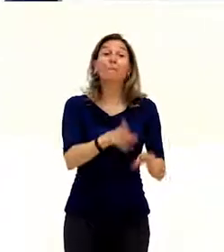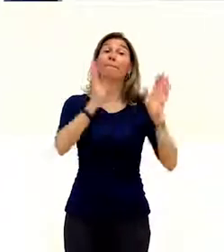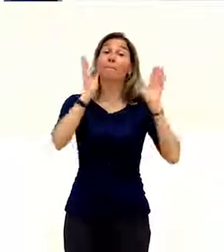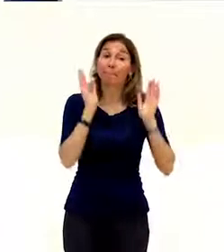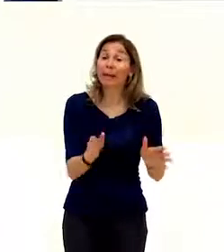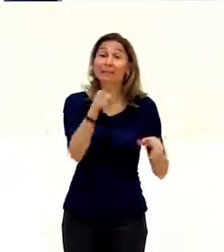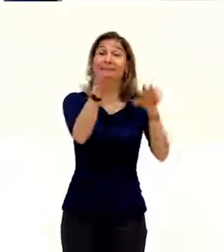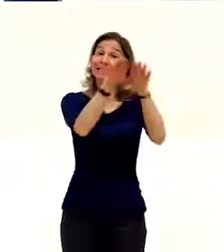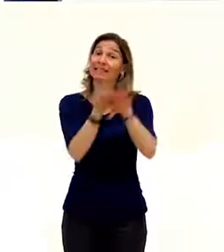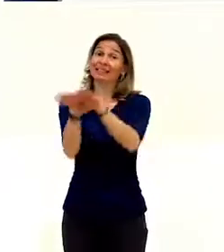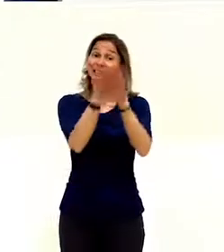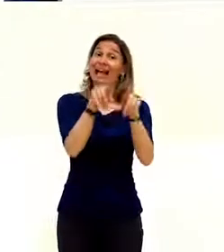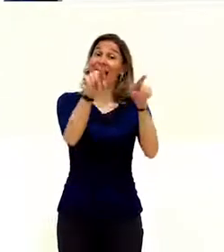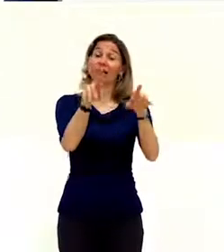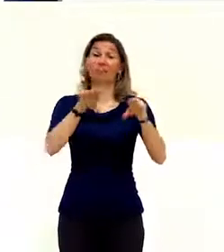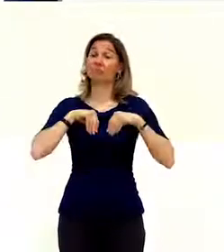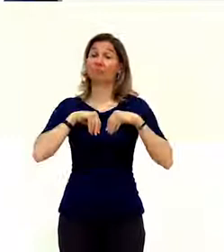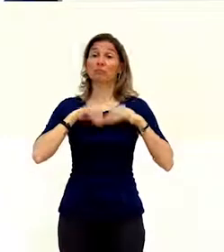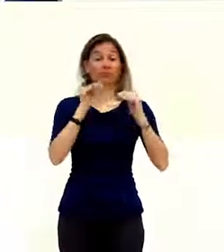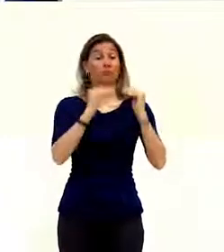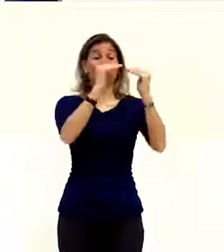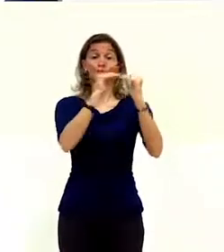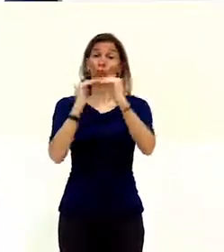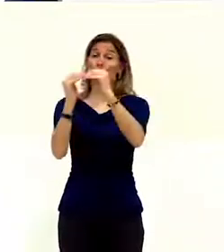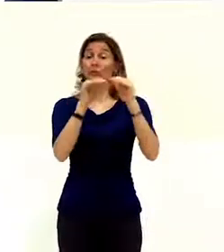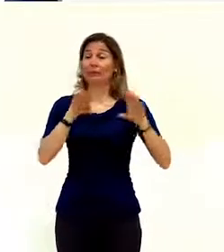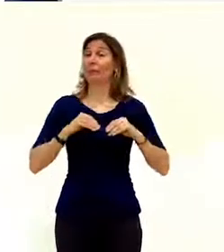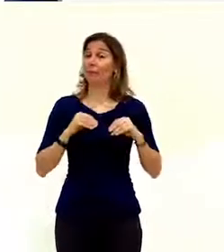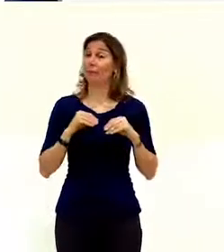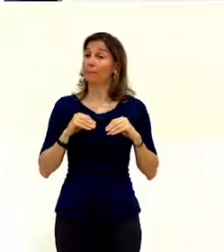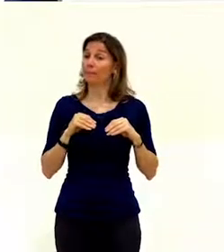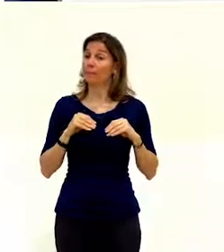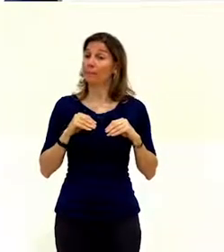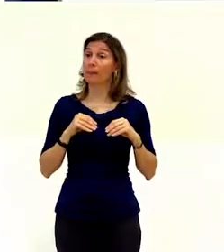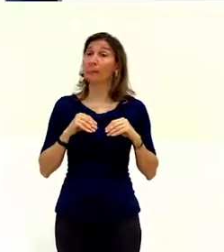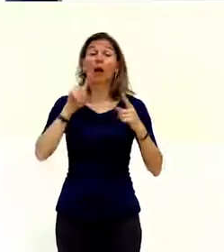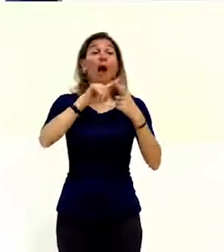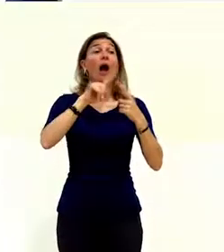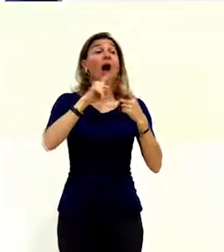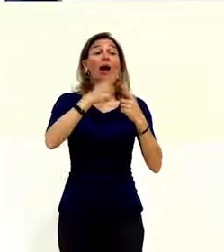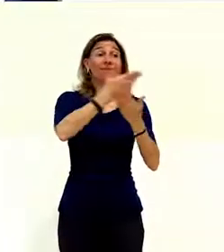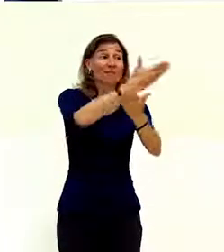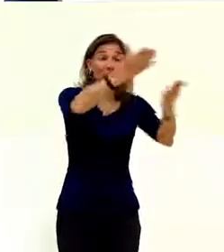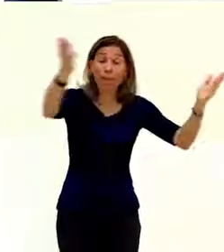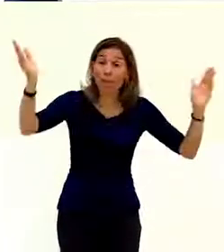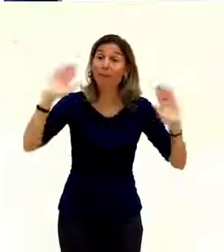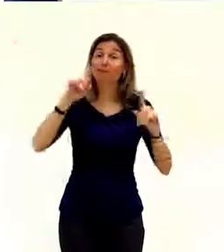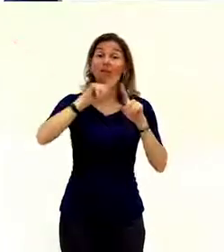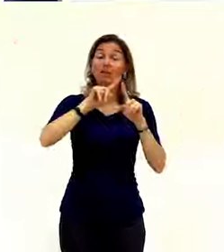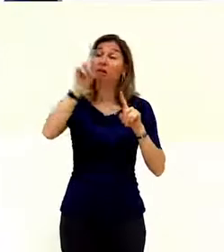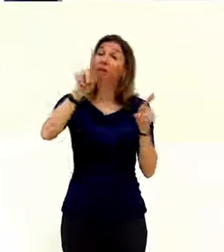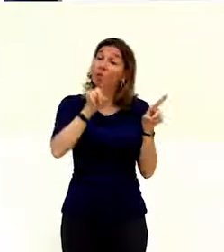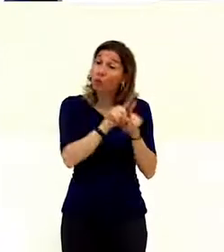standards, quality assurance standards that have not only environmental management standards, but also